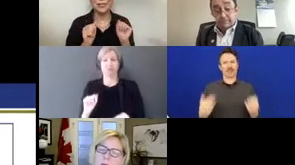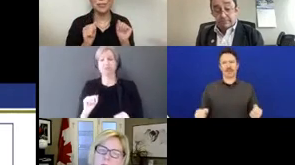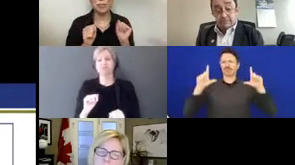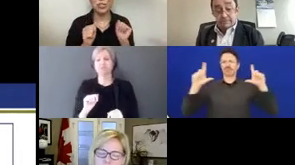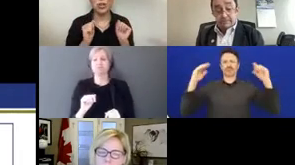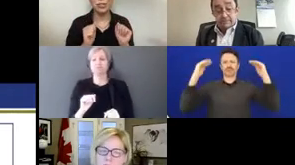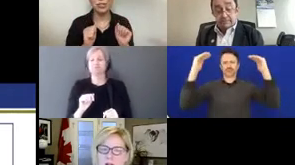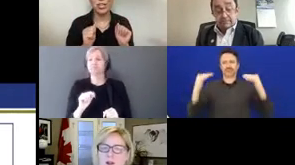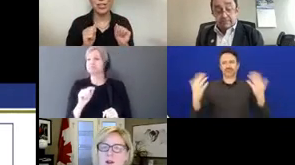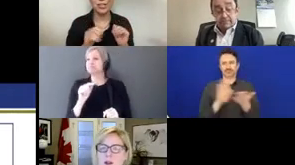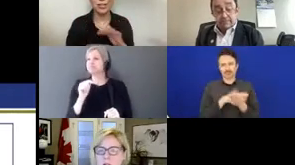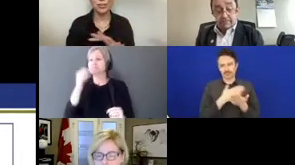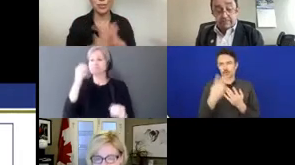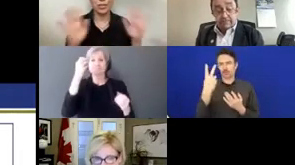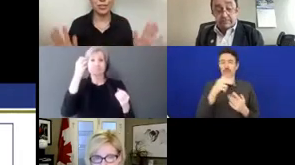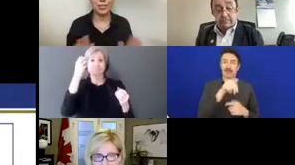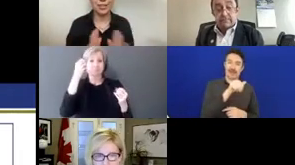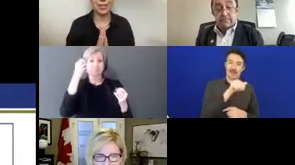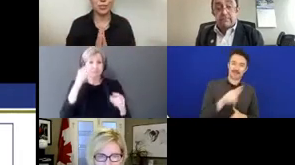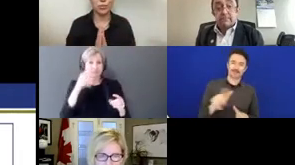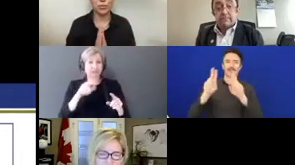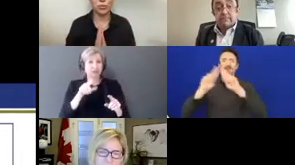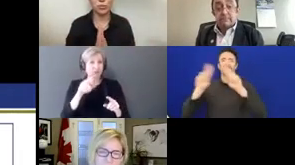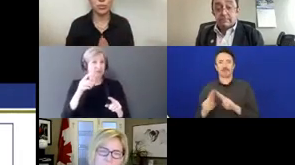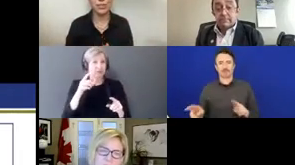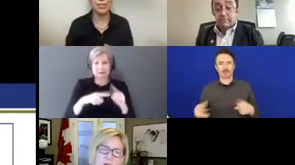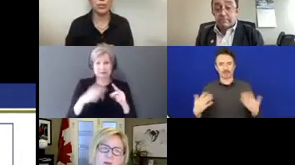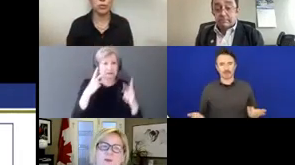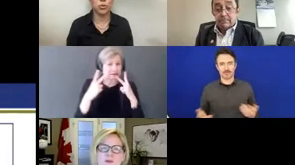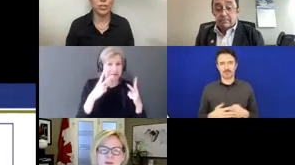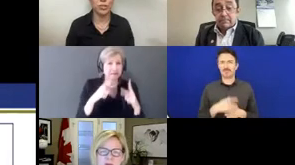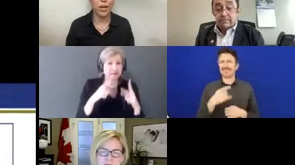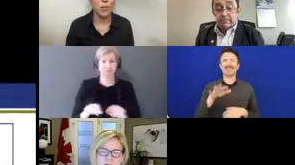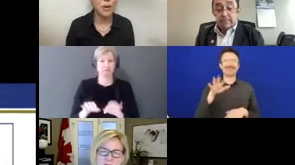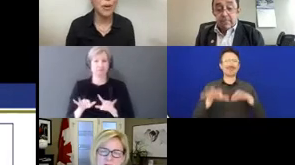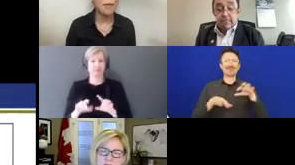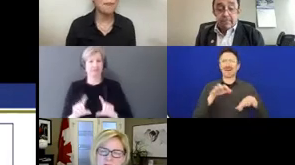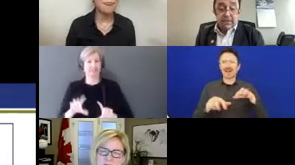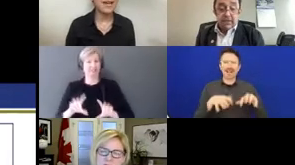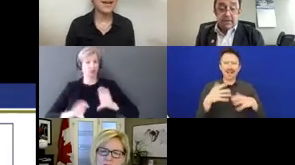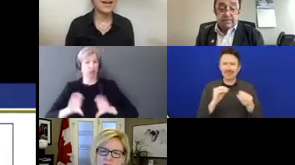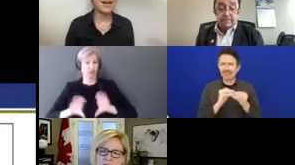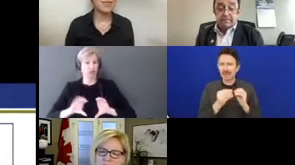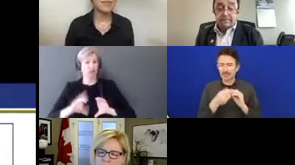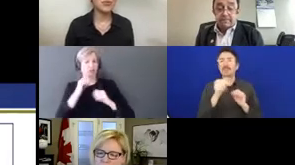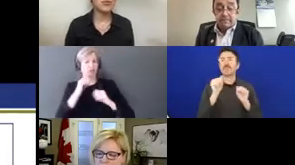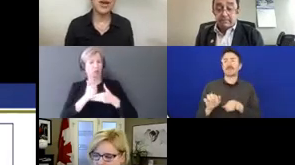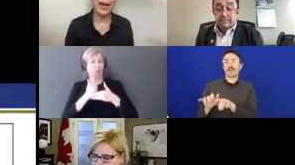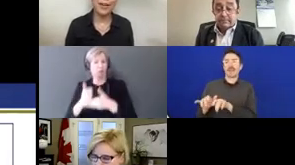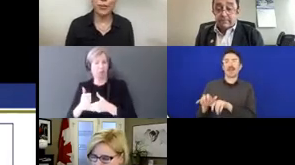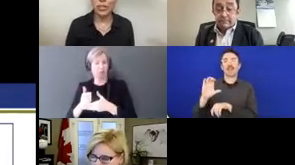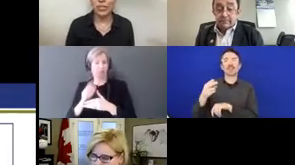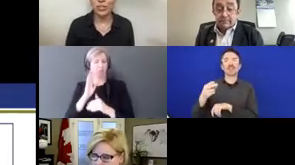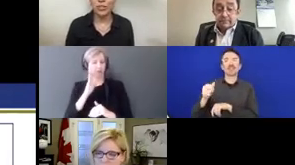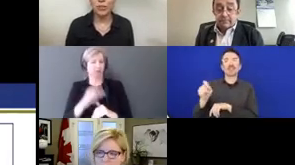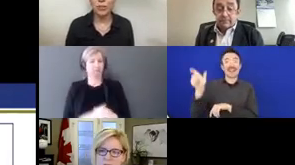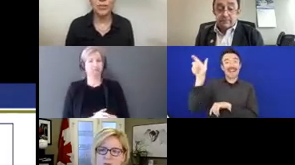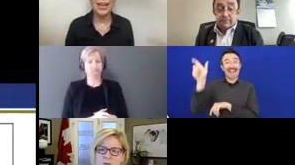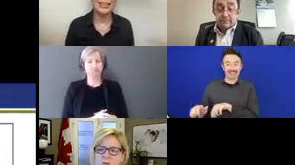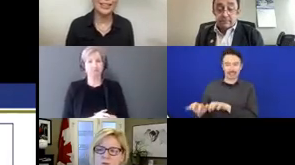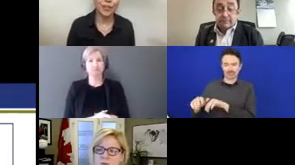any information on the chat if you cannot see any of those resources, and we'll try to help. We'll have a question and